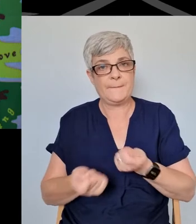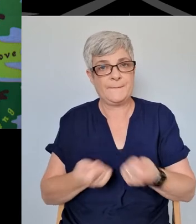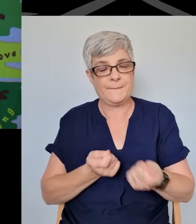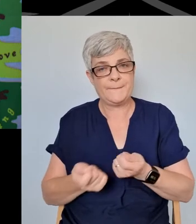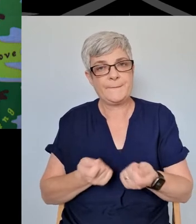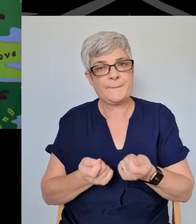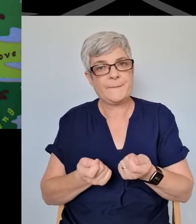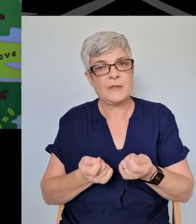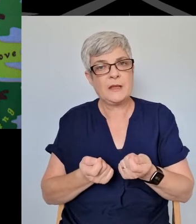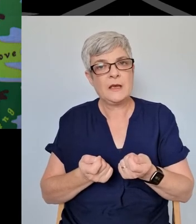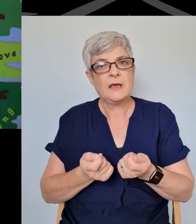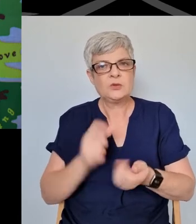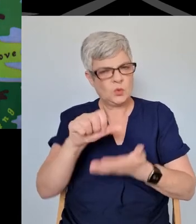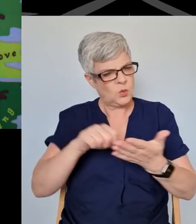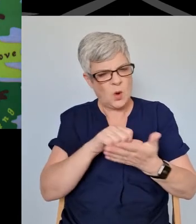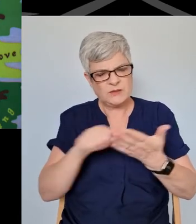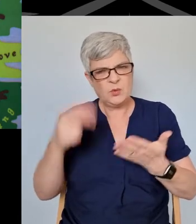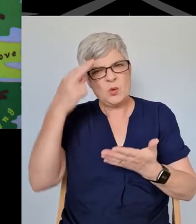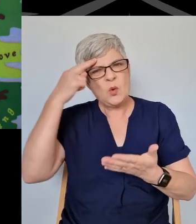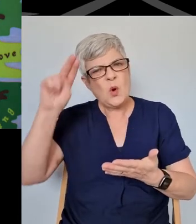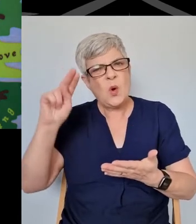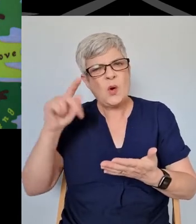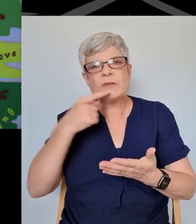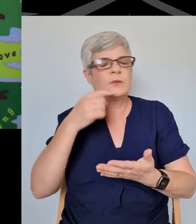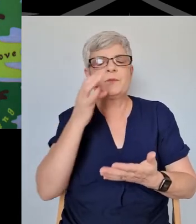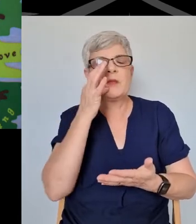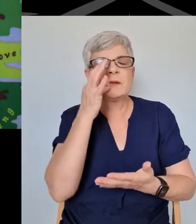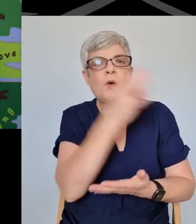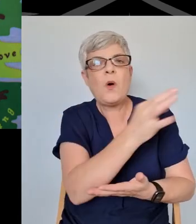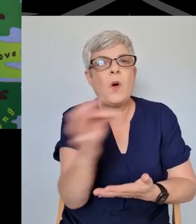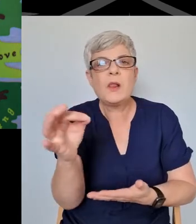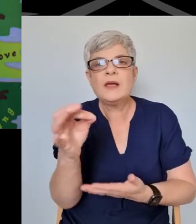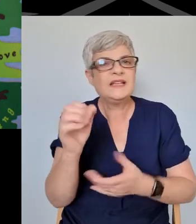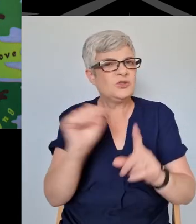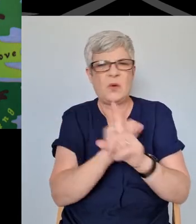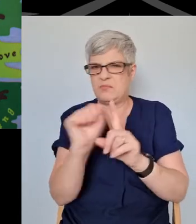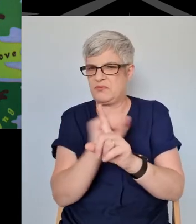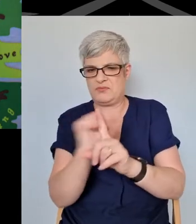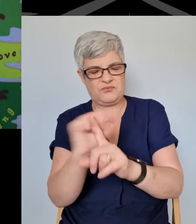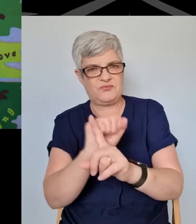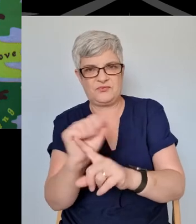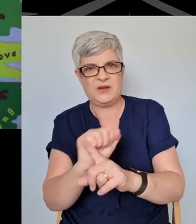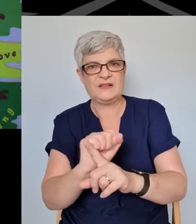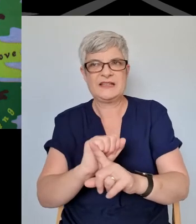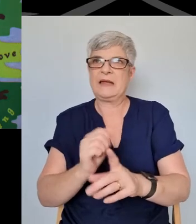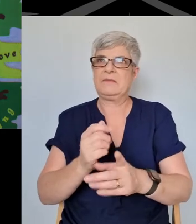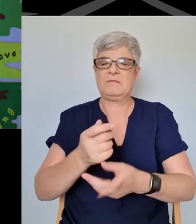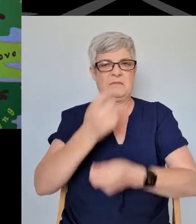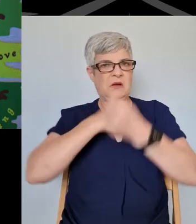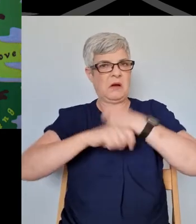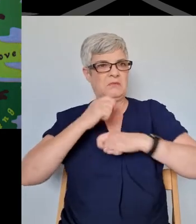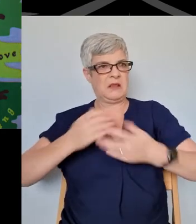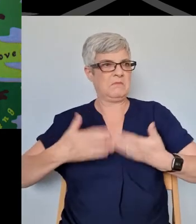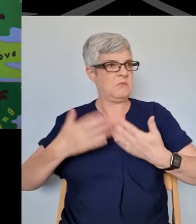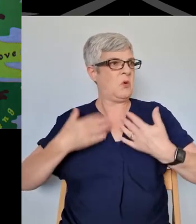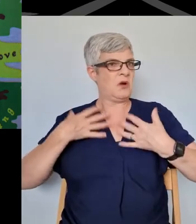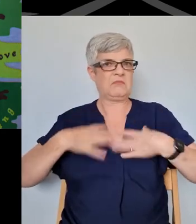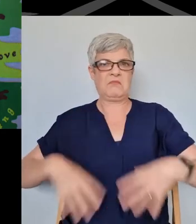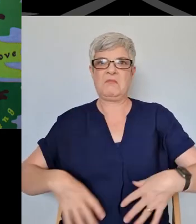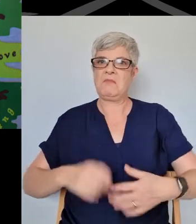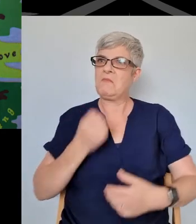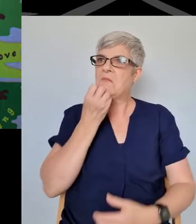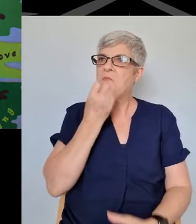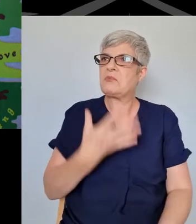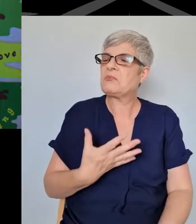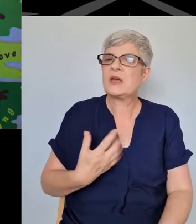And so the gospel call is not a makeover to make us a wee bit more attractive, a bit comfortable, happier with how